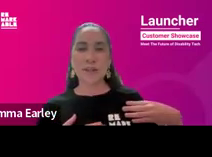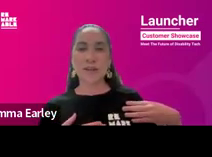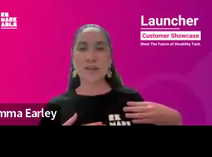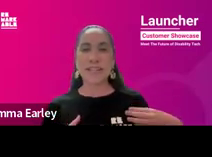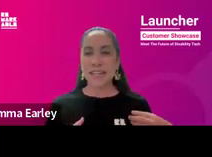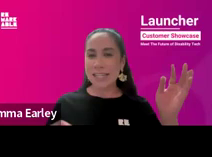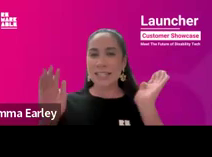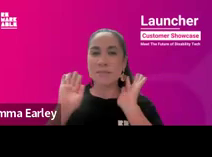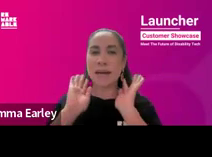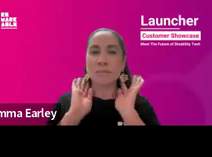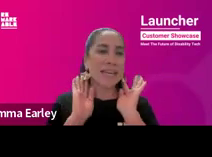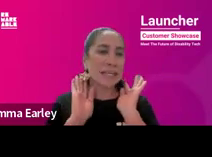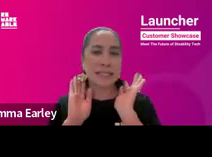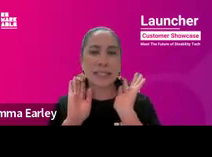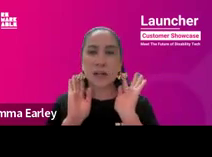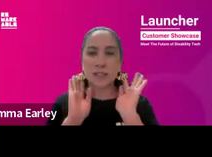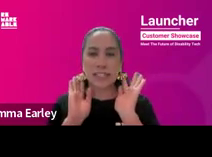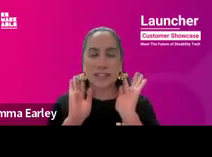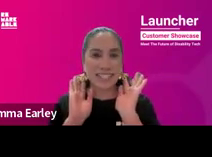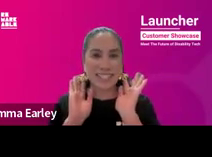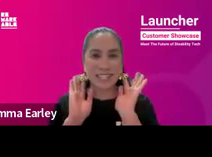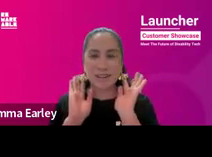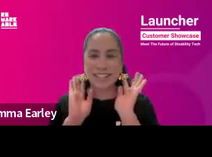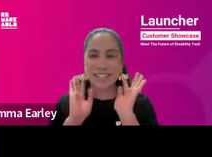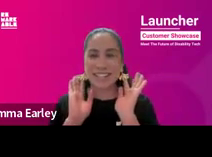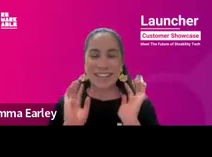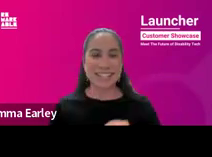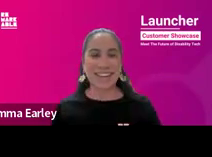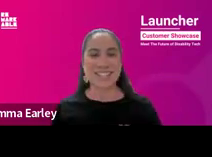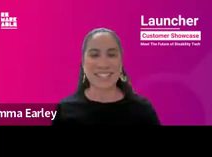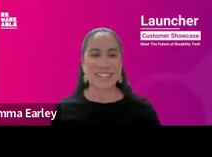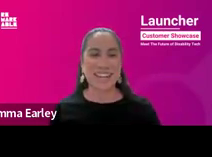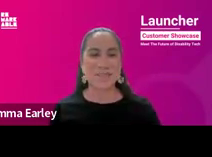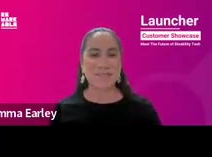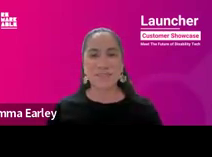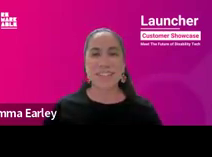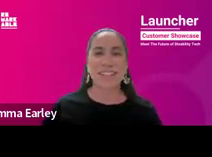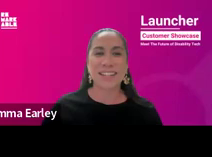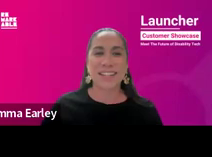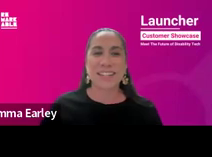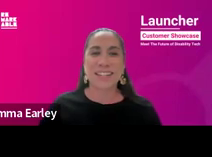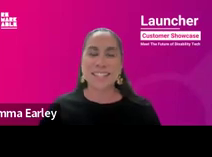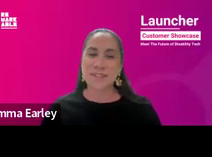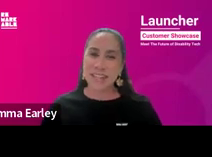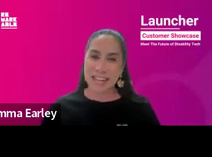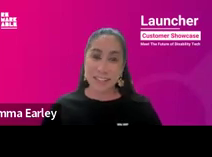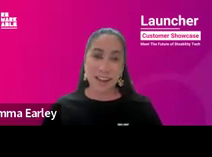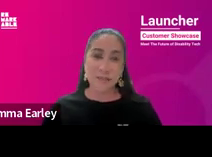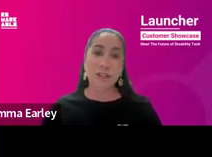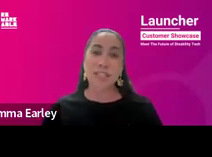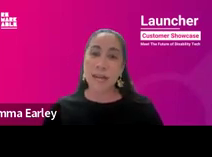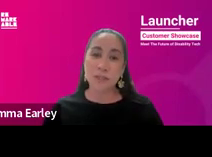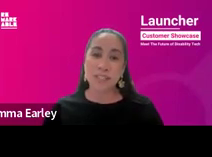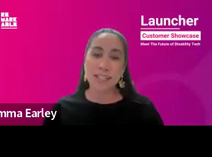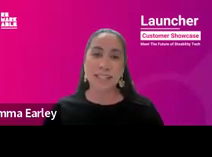ReMarkable logo and some dangly gold earrings to celebrate this nice occasion today. This event has